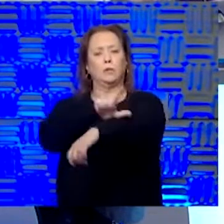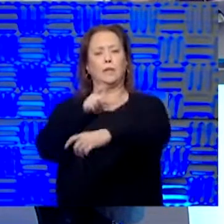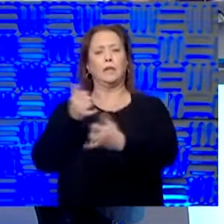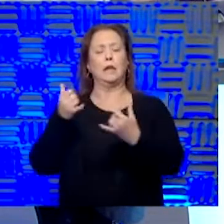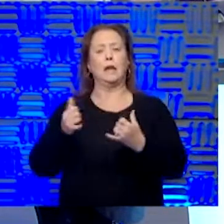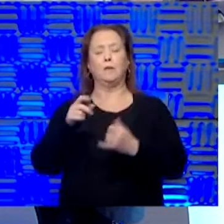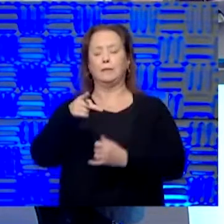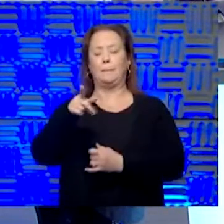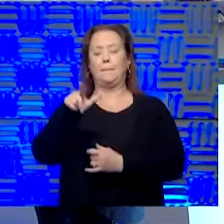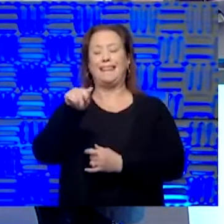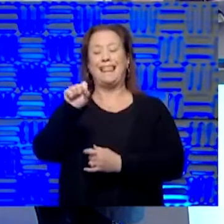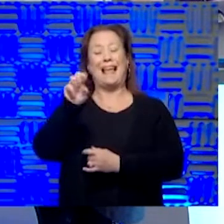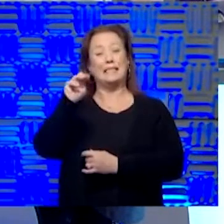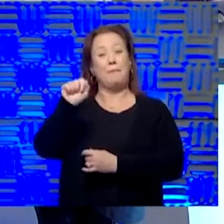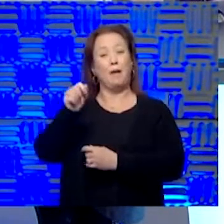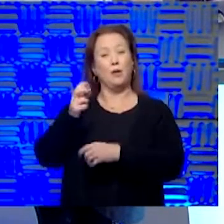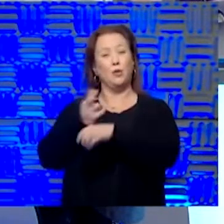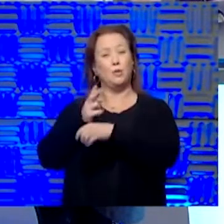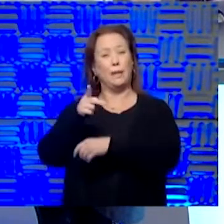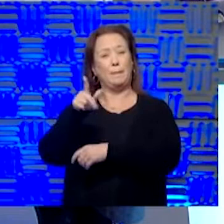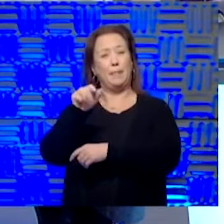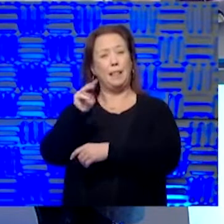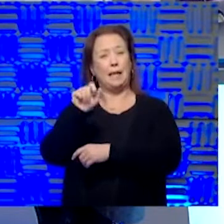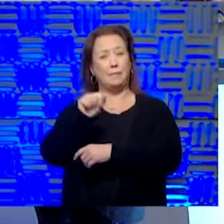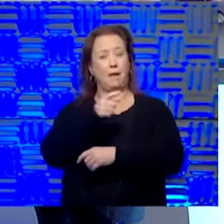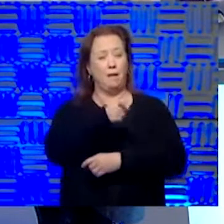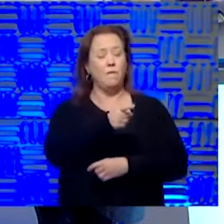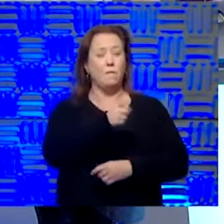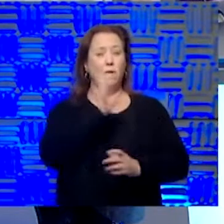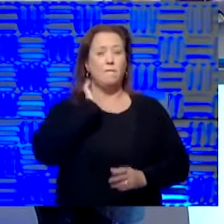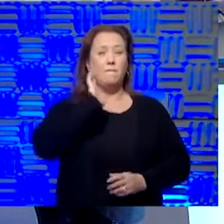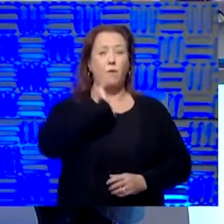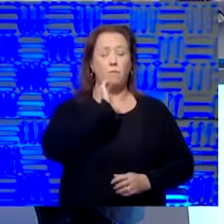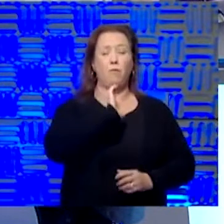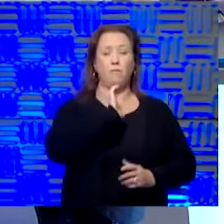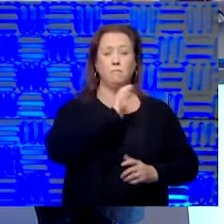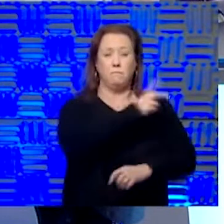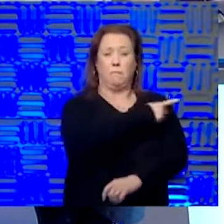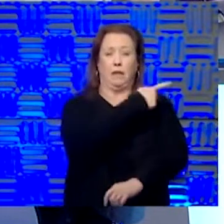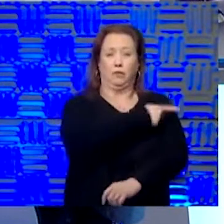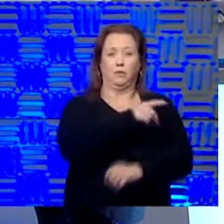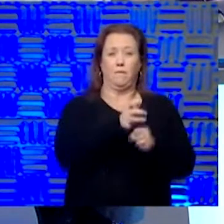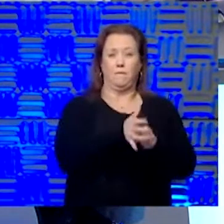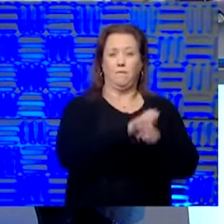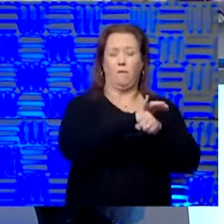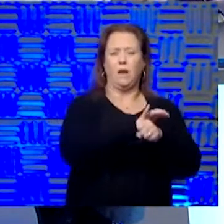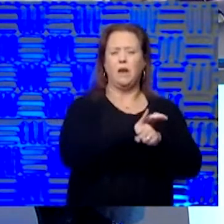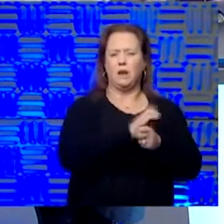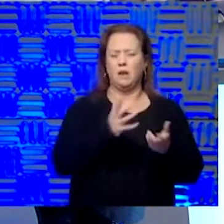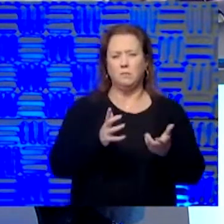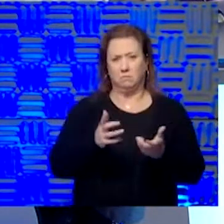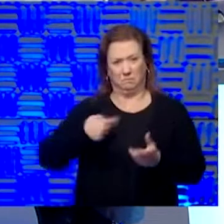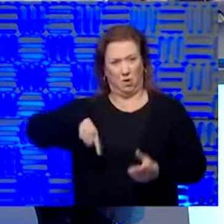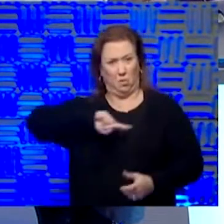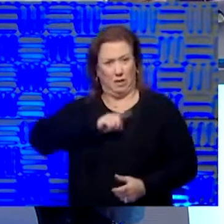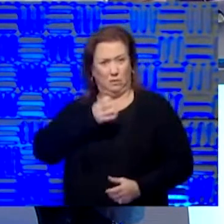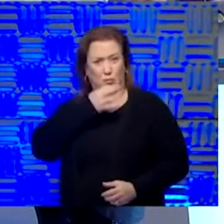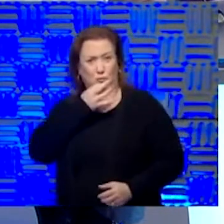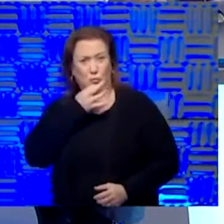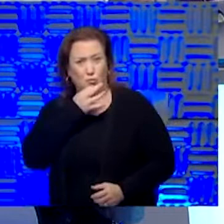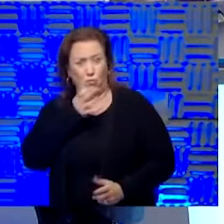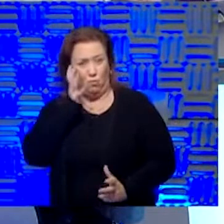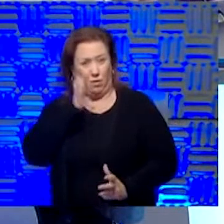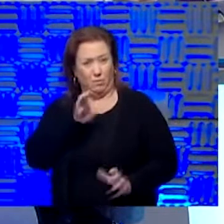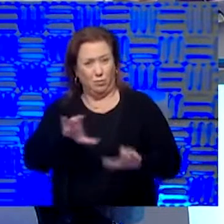now with plasma from patients who've recovered from COVID-19, and I wanted to find out how far off we are from